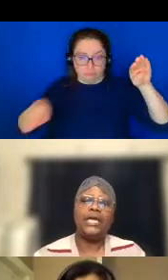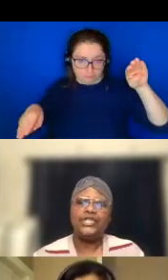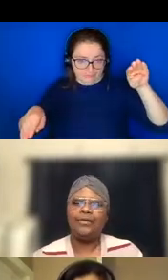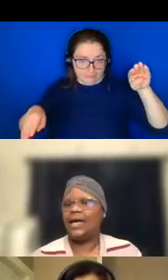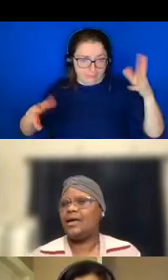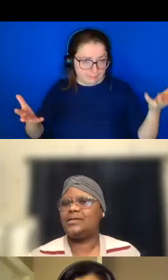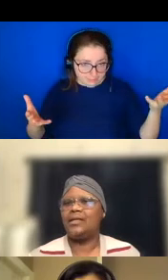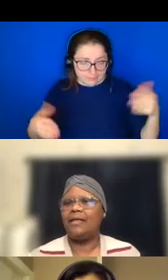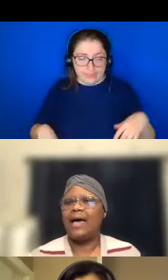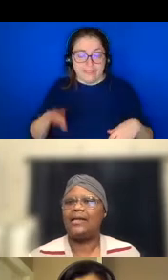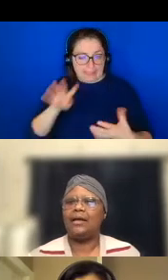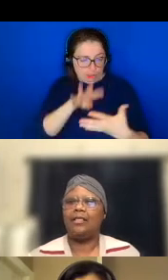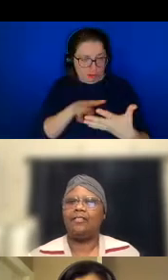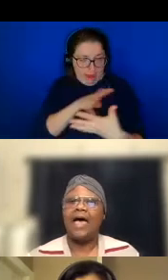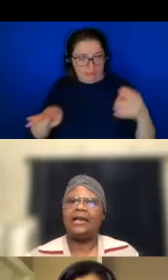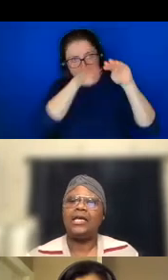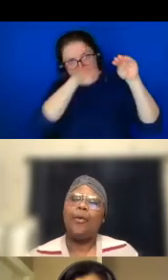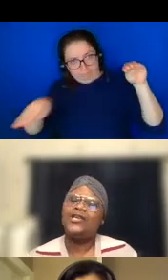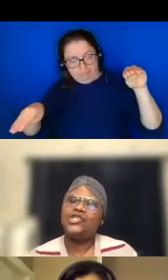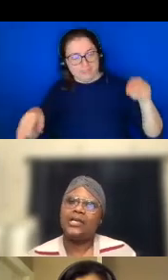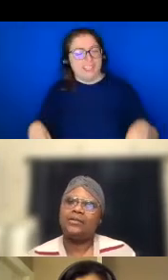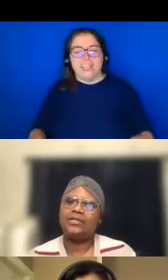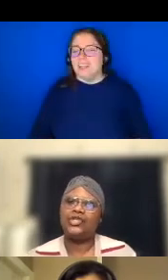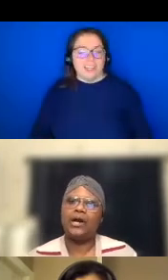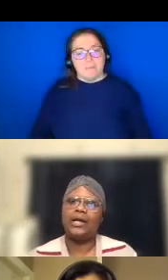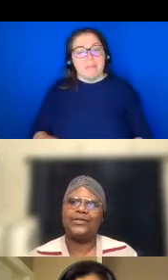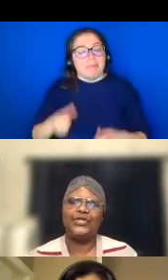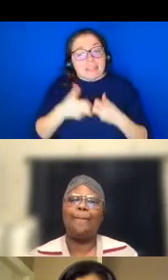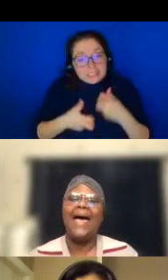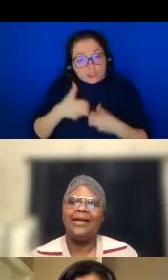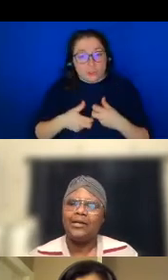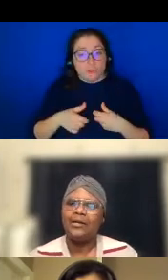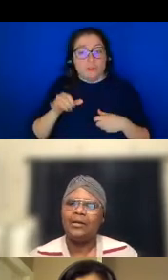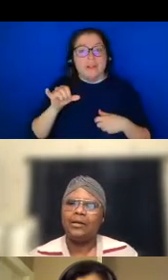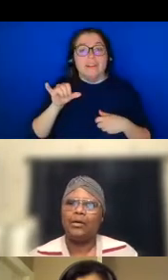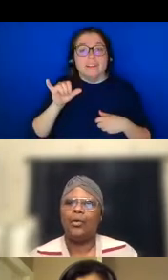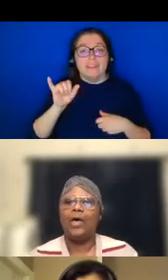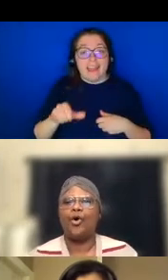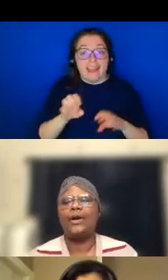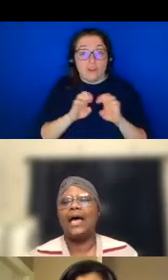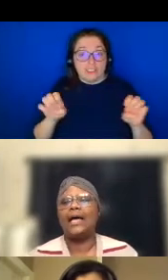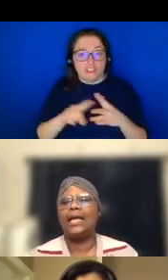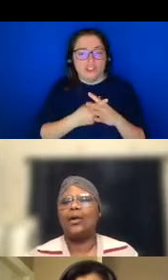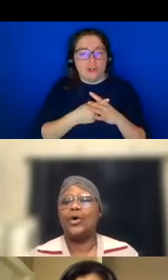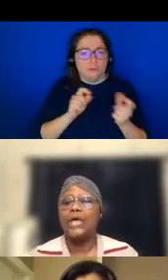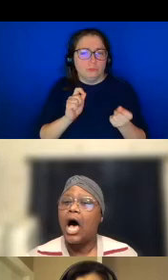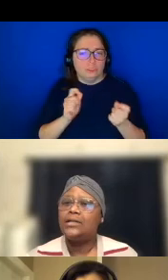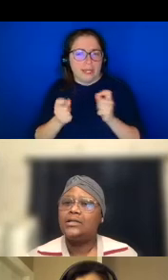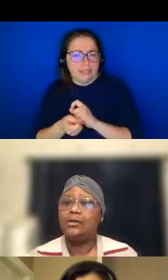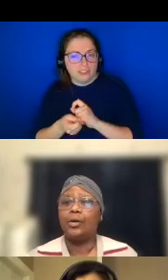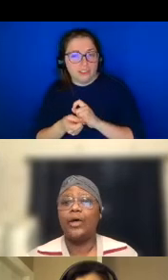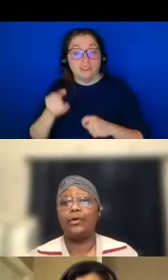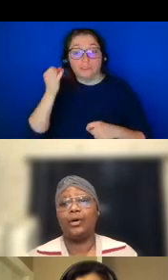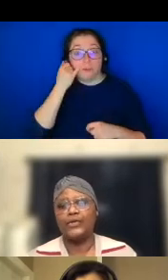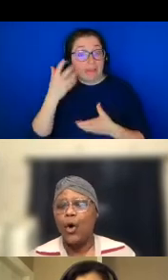The issue is that that equation started to bend, whether or not it was hot